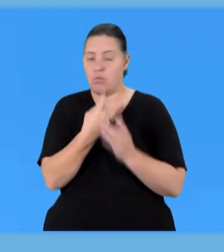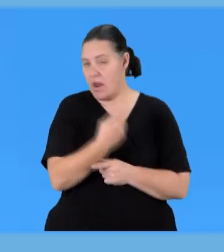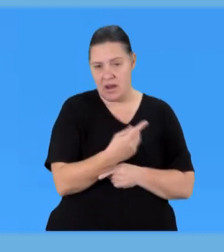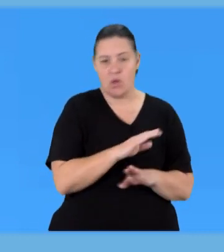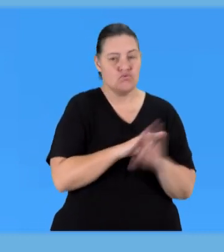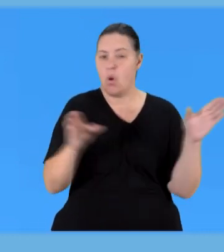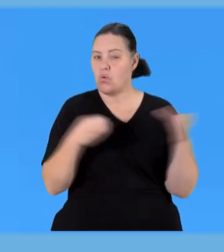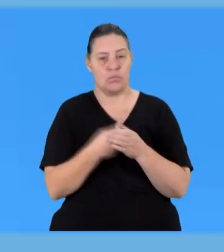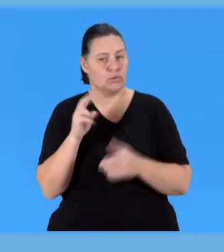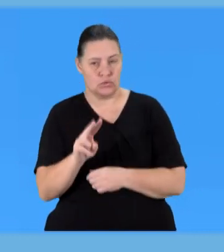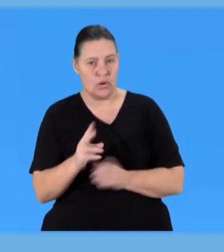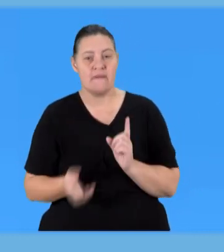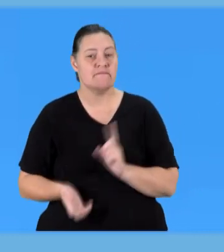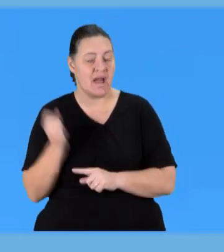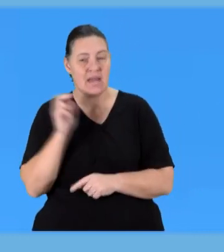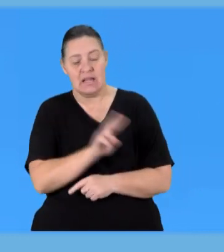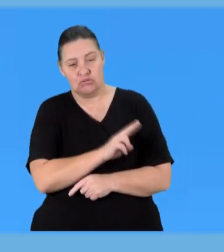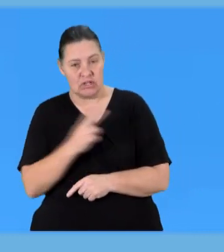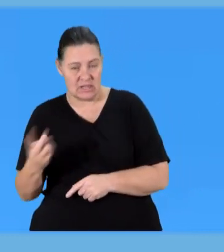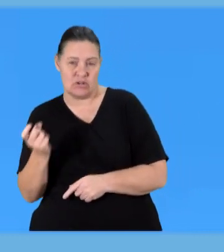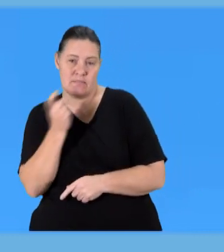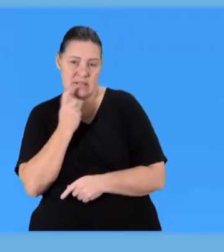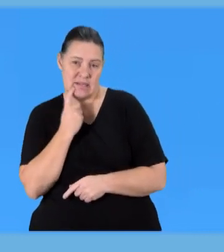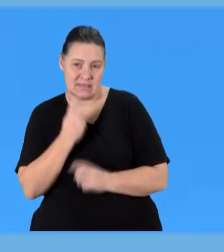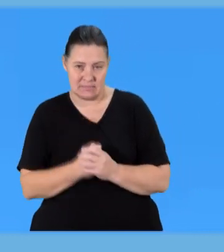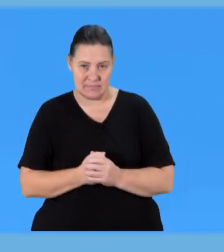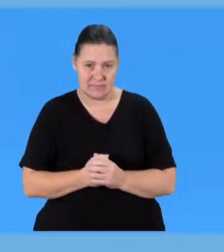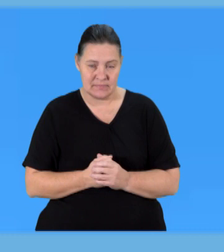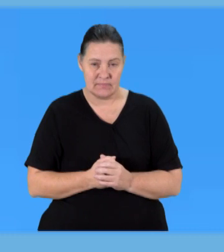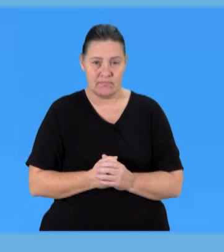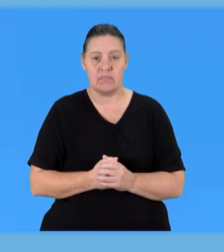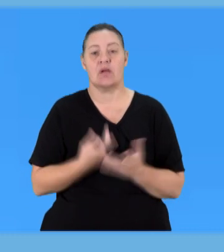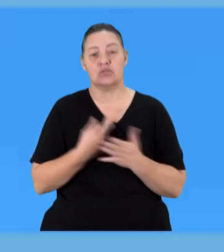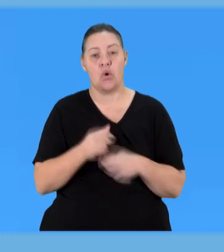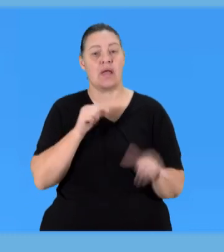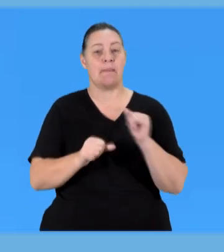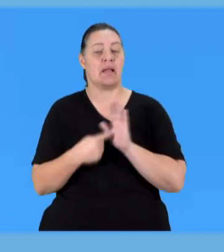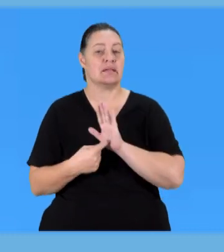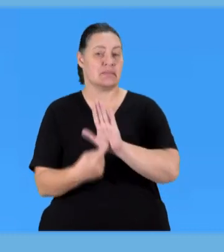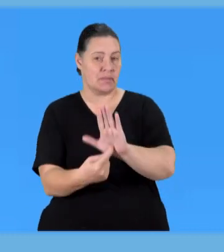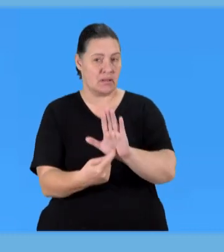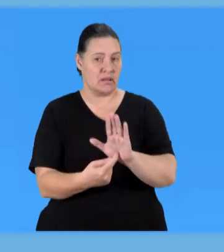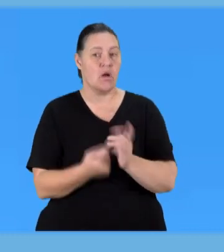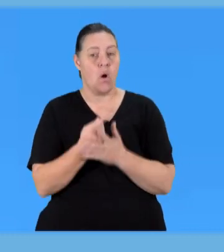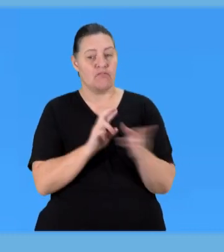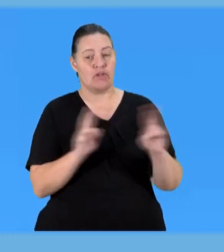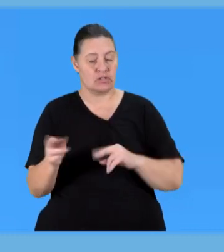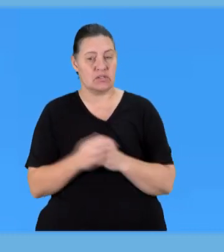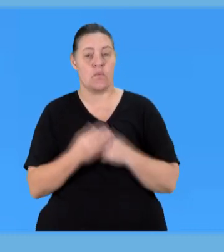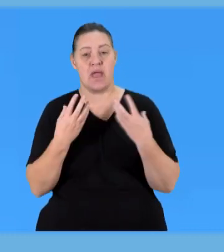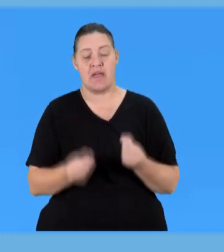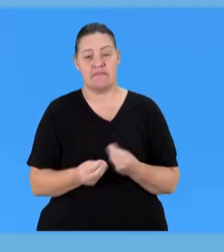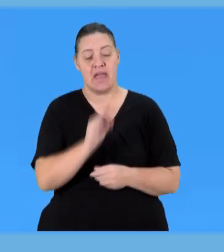not in group 1, also not in group 2. It is found in the transition metals. Now, in terms of a chemical symbol of this